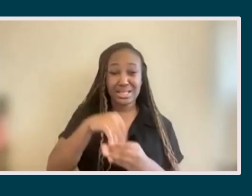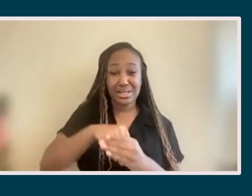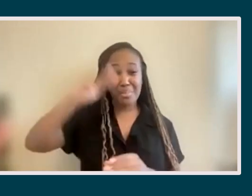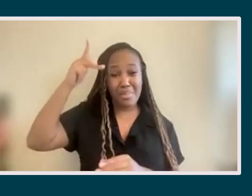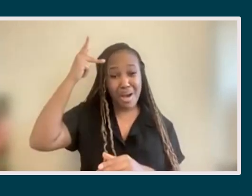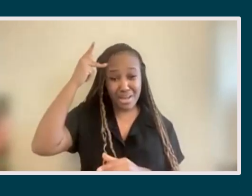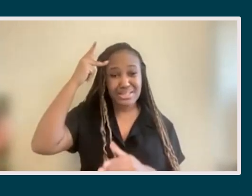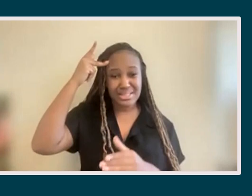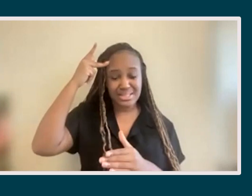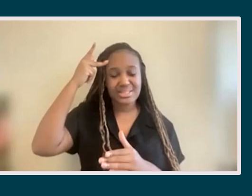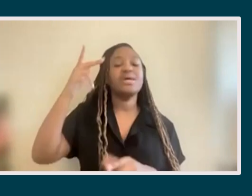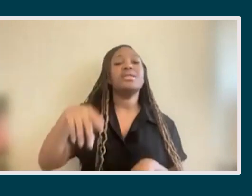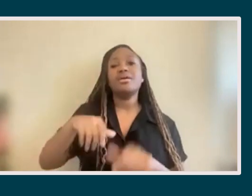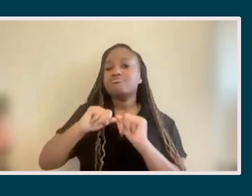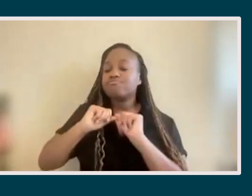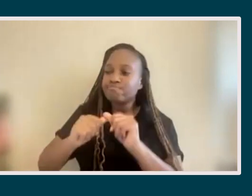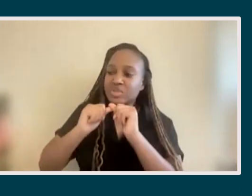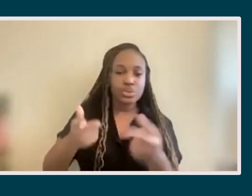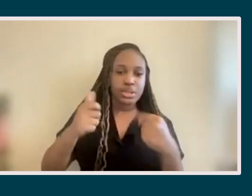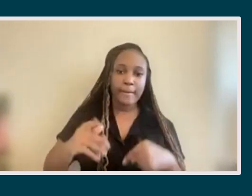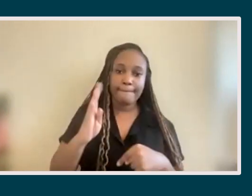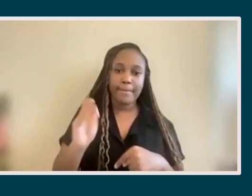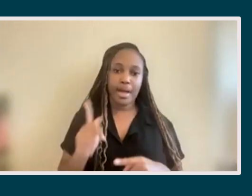or never get totally vanquished.